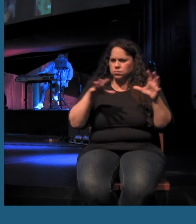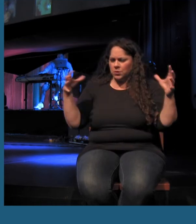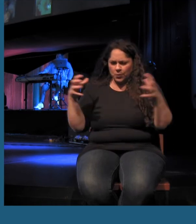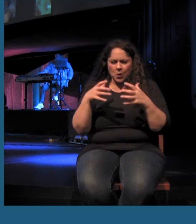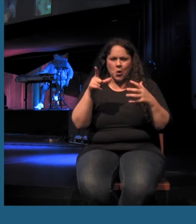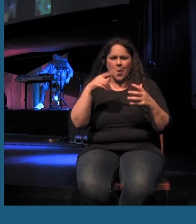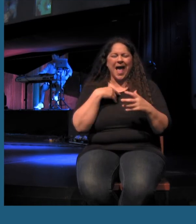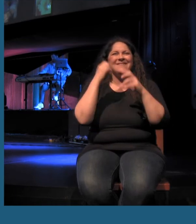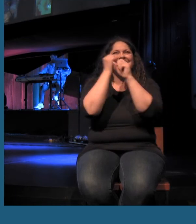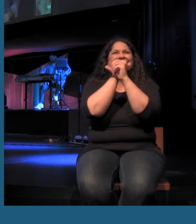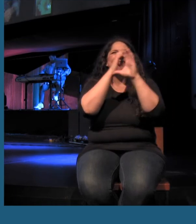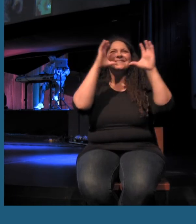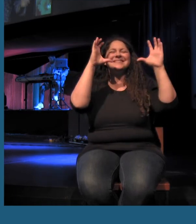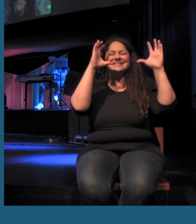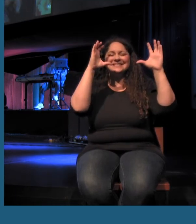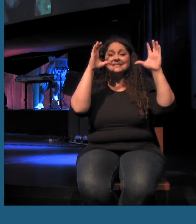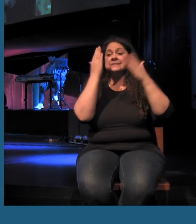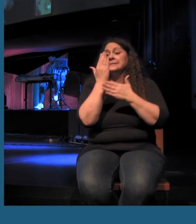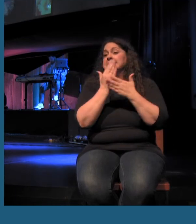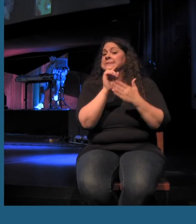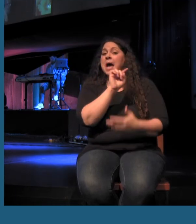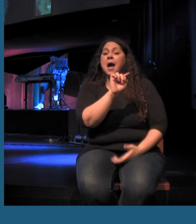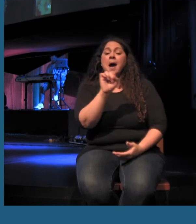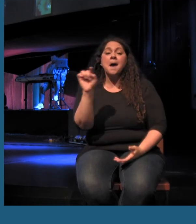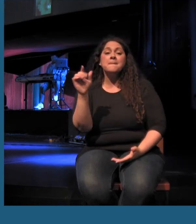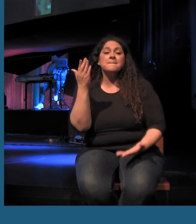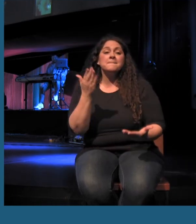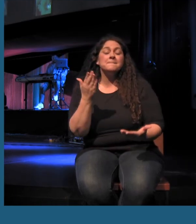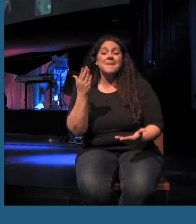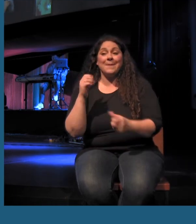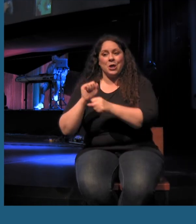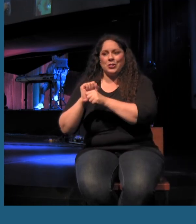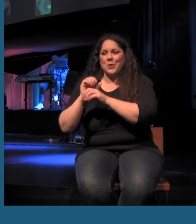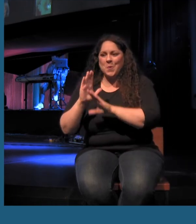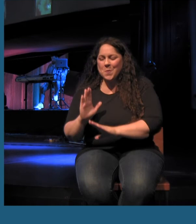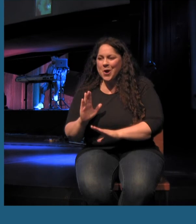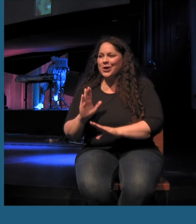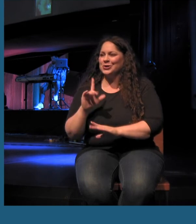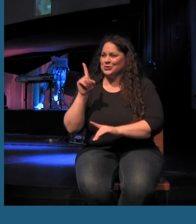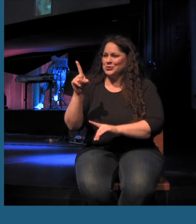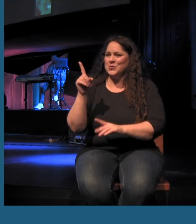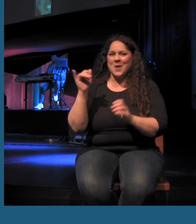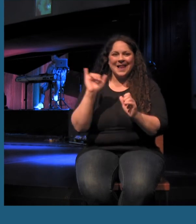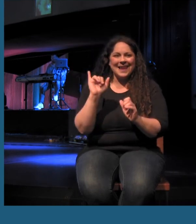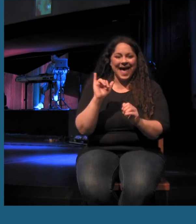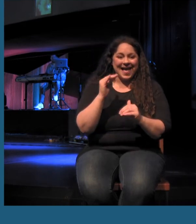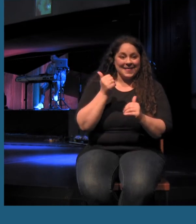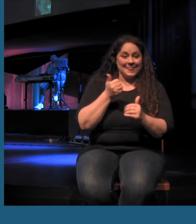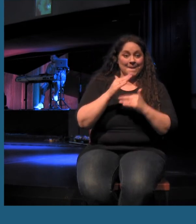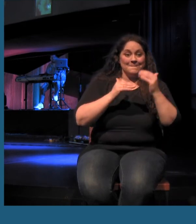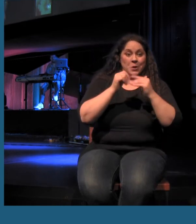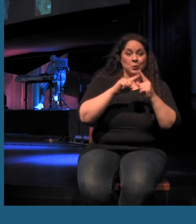vision. Some of you are called to be workers, helping rebuild.